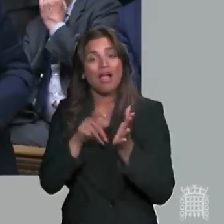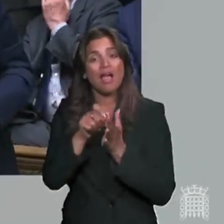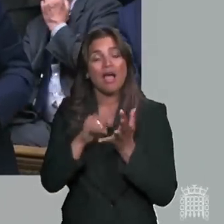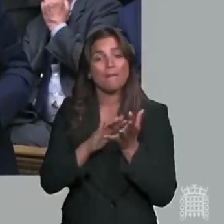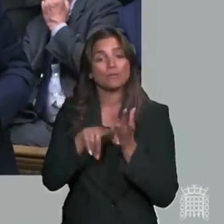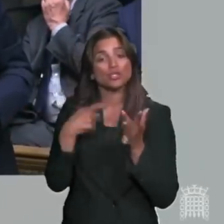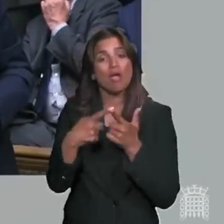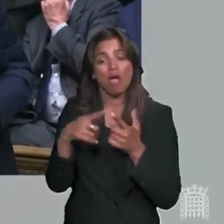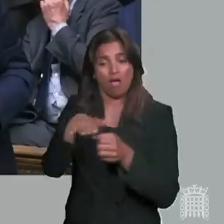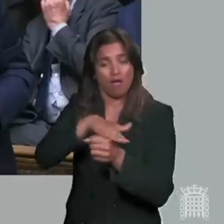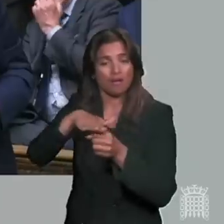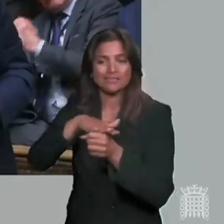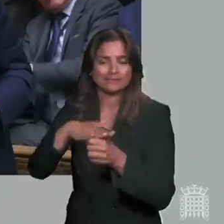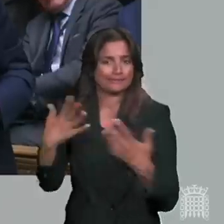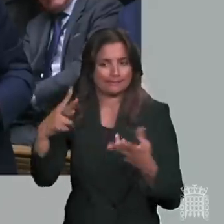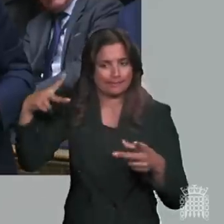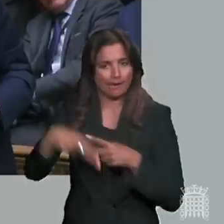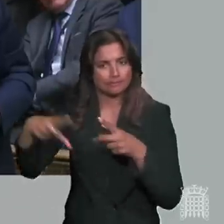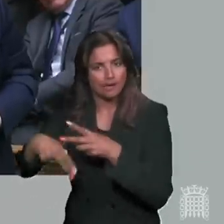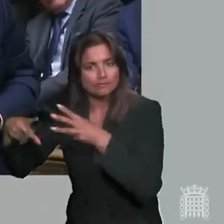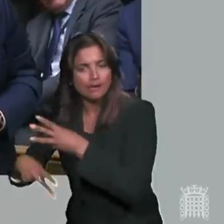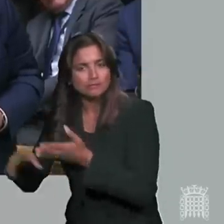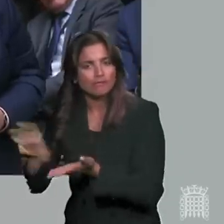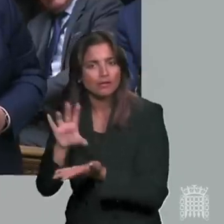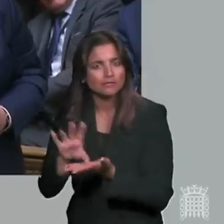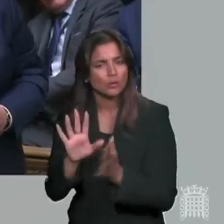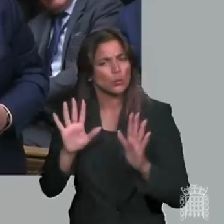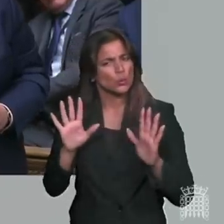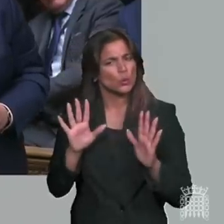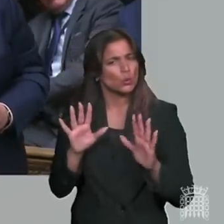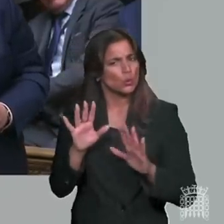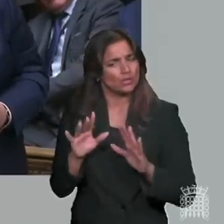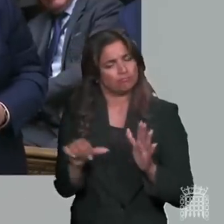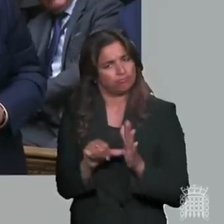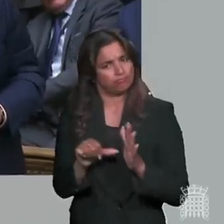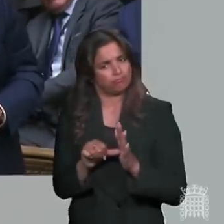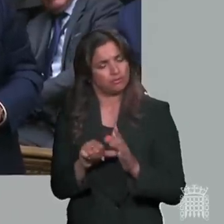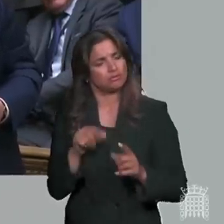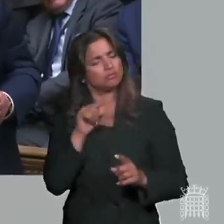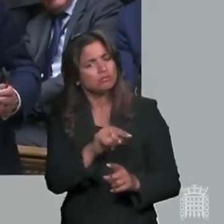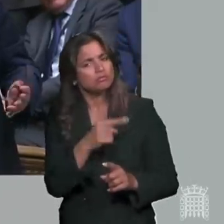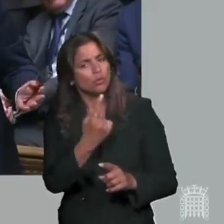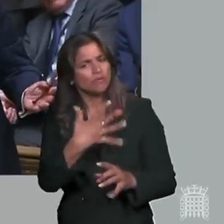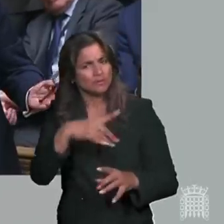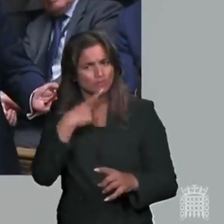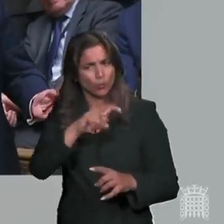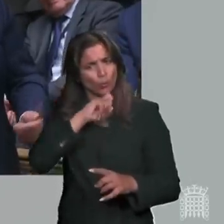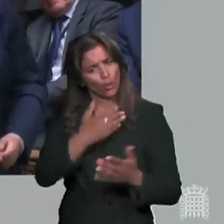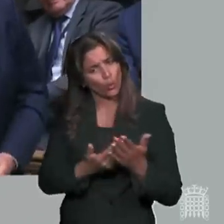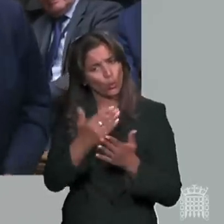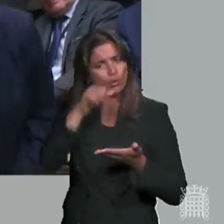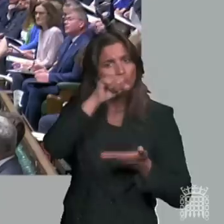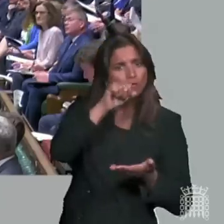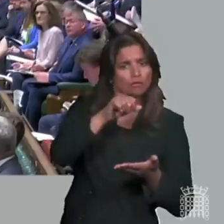pounds. Previous administrations have made the commitment that a new police funding formula would be in place by the general election. Can I invite the Prime Minister to make the